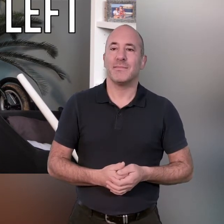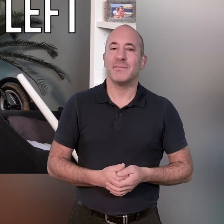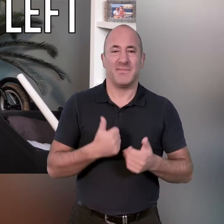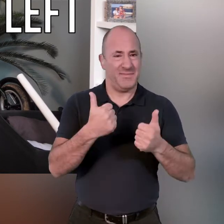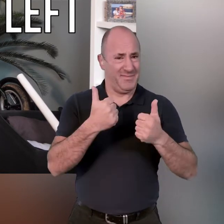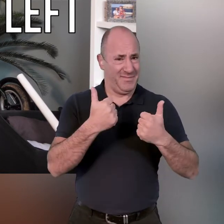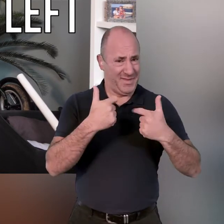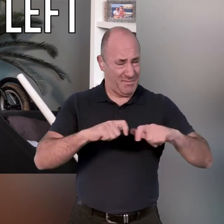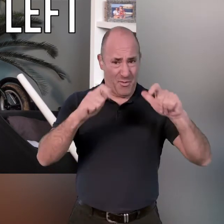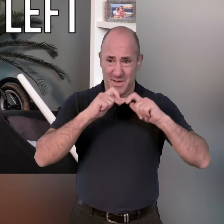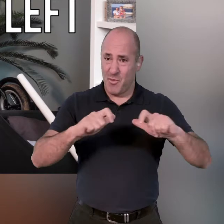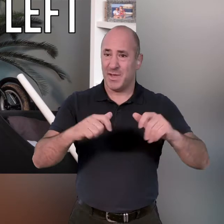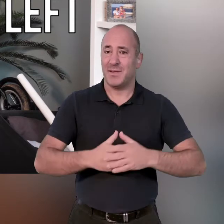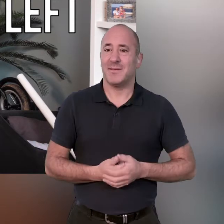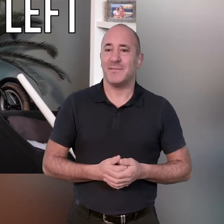Good work.